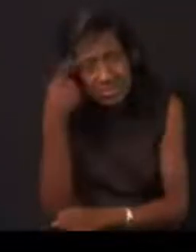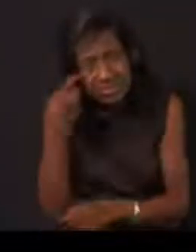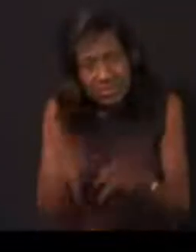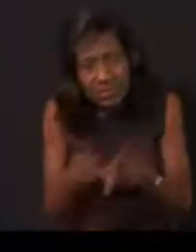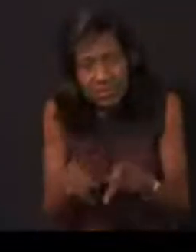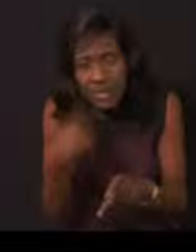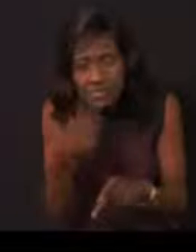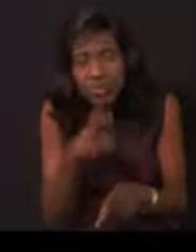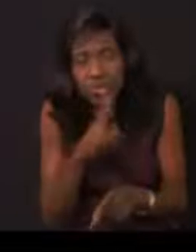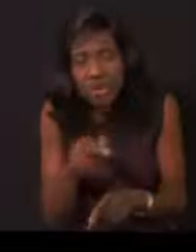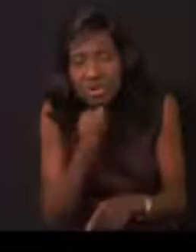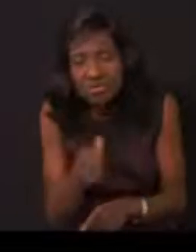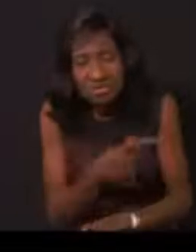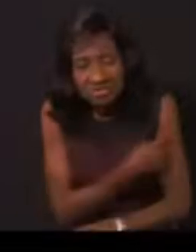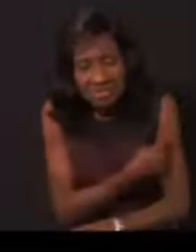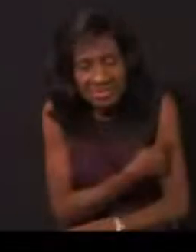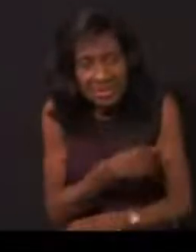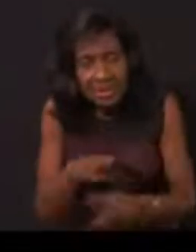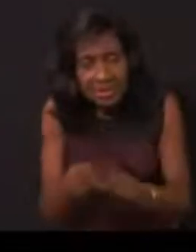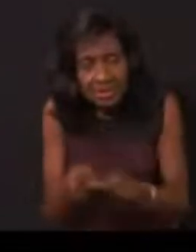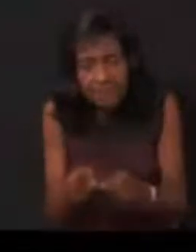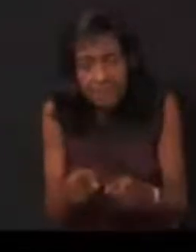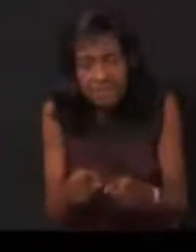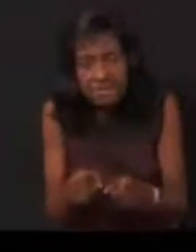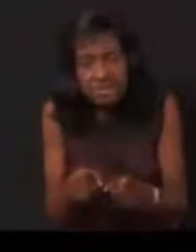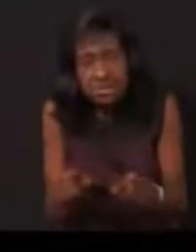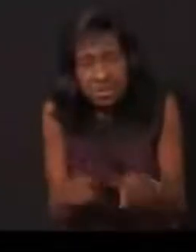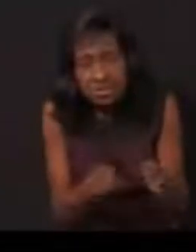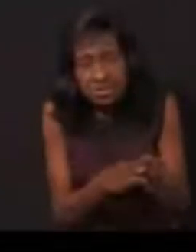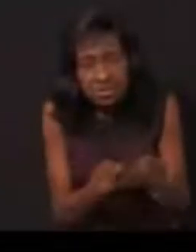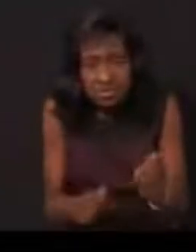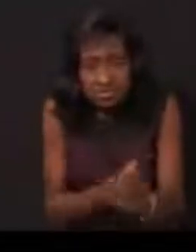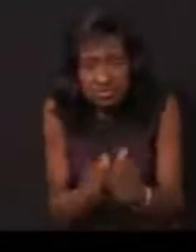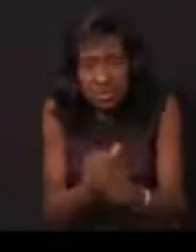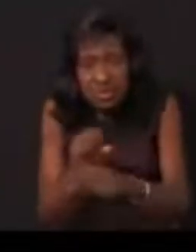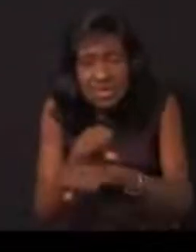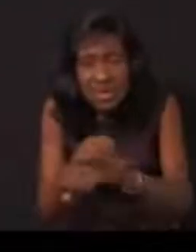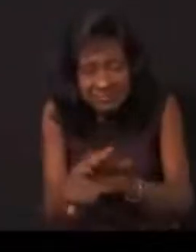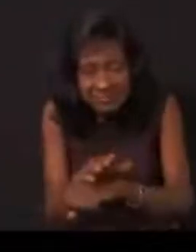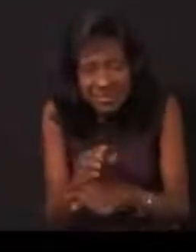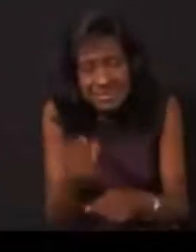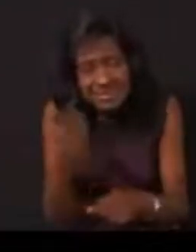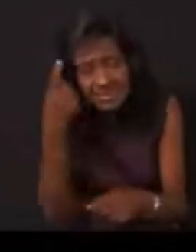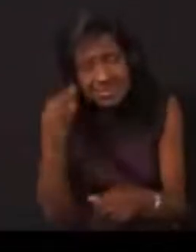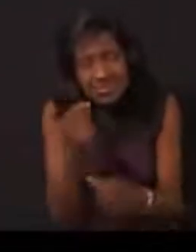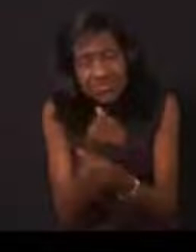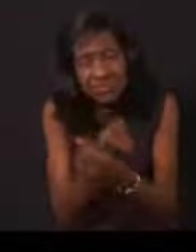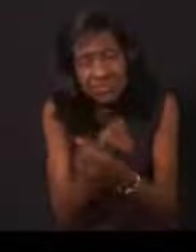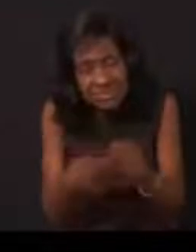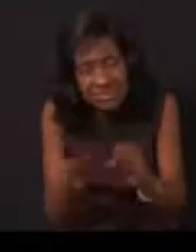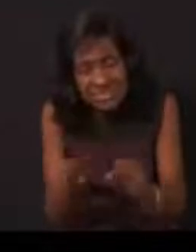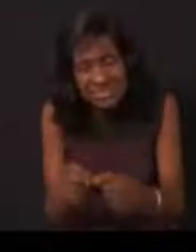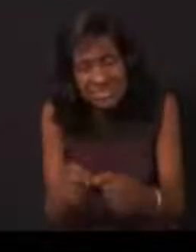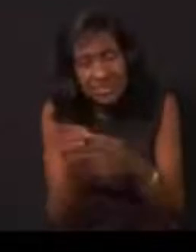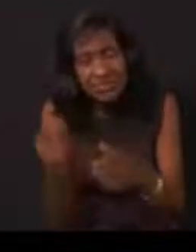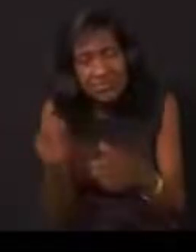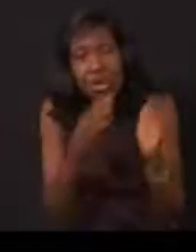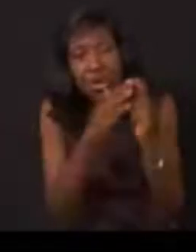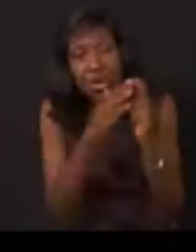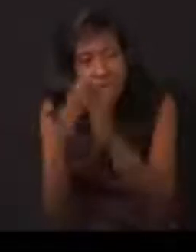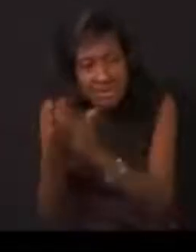are not, but also following the advice of our professionals for the overall safety and healthiness of our